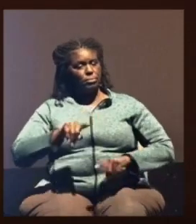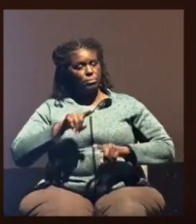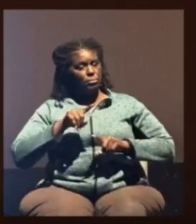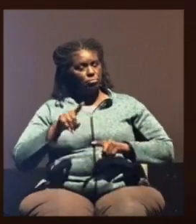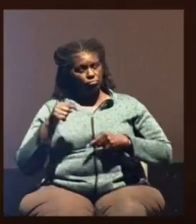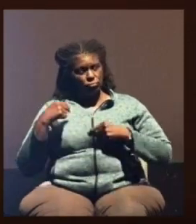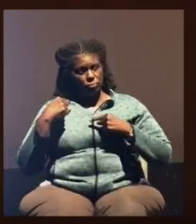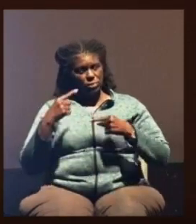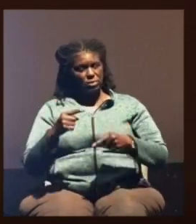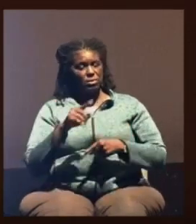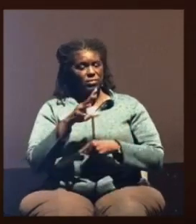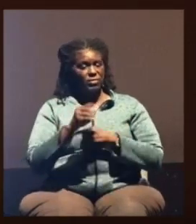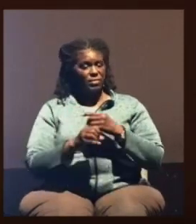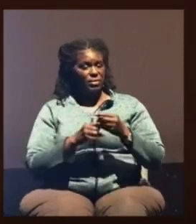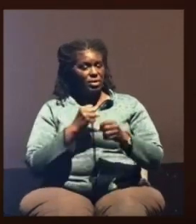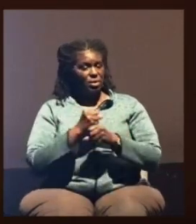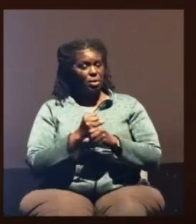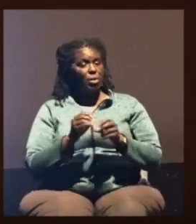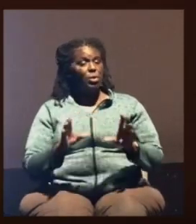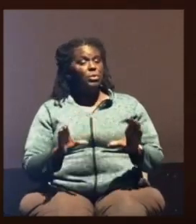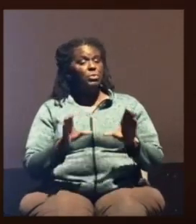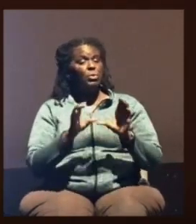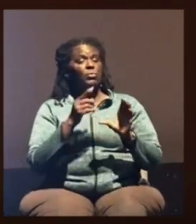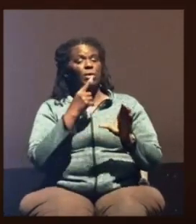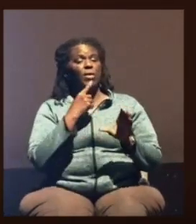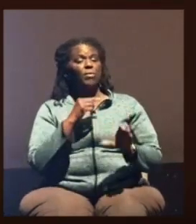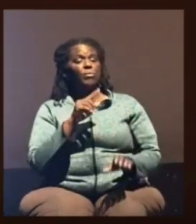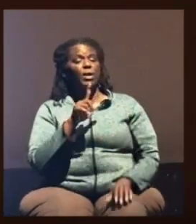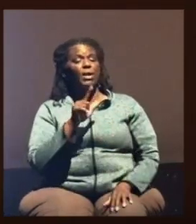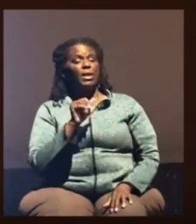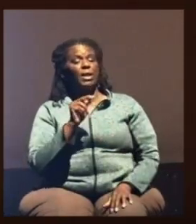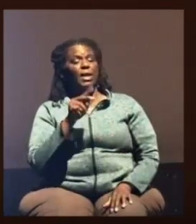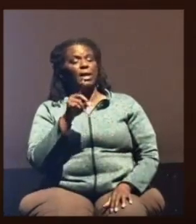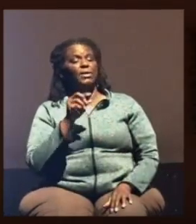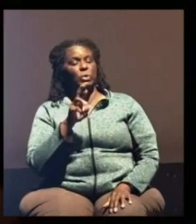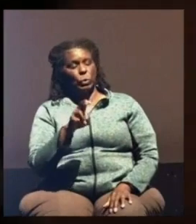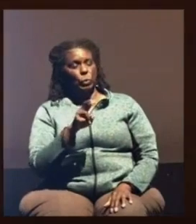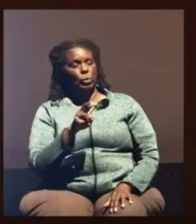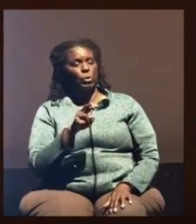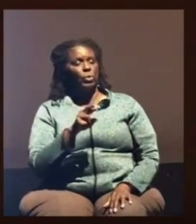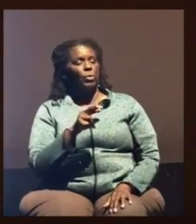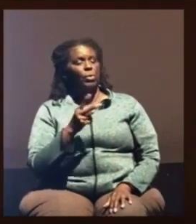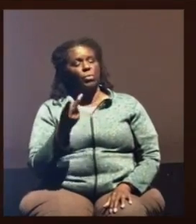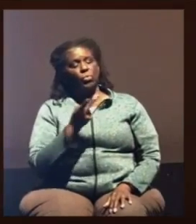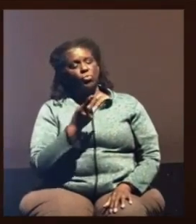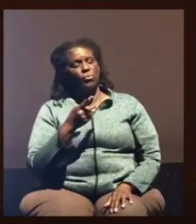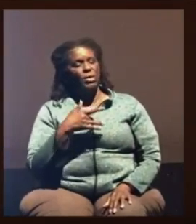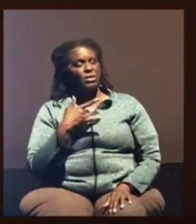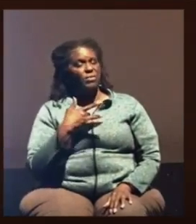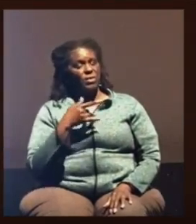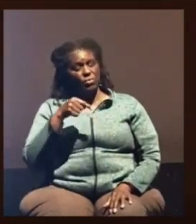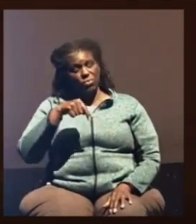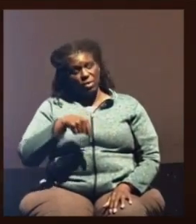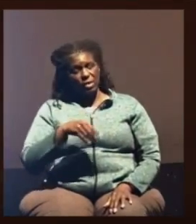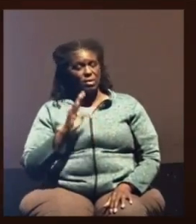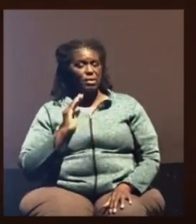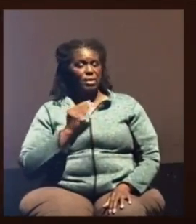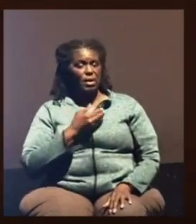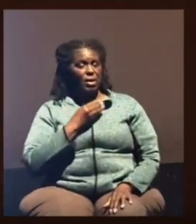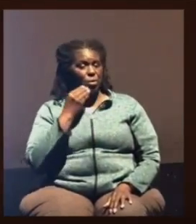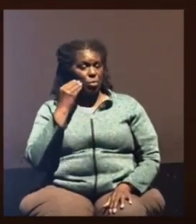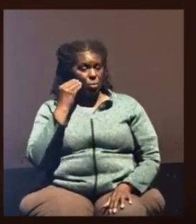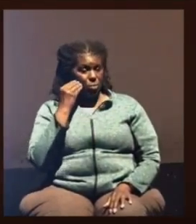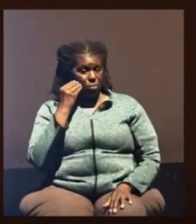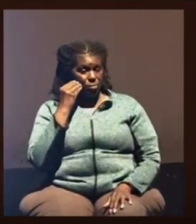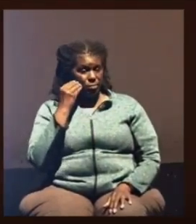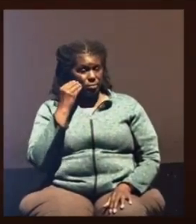50 years. She was certified as a Redlander, and so we feel as if we are our home. And I just have to